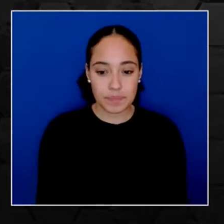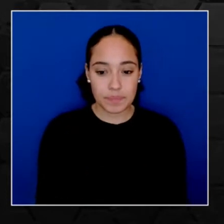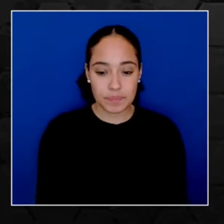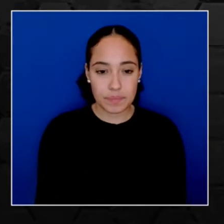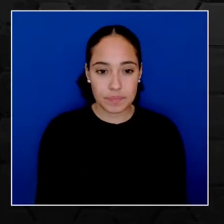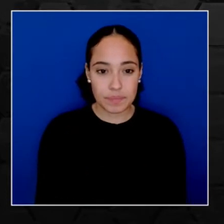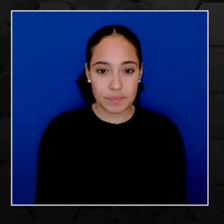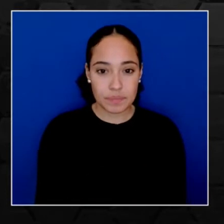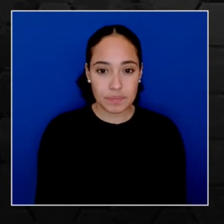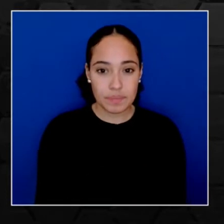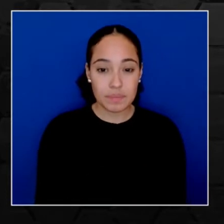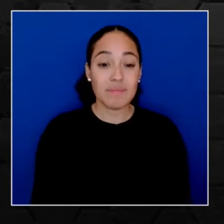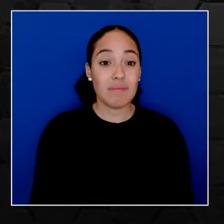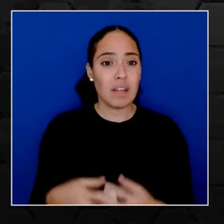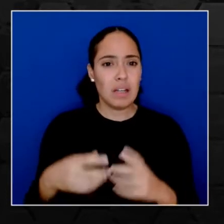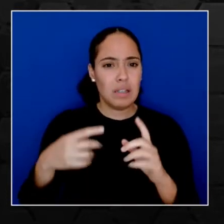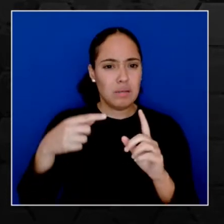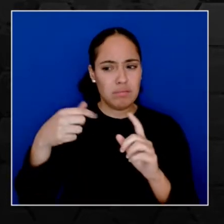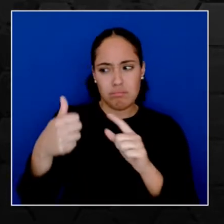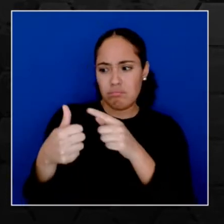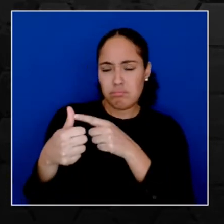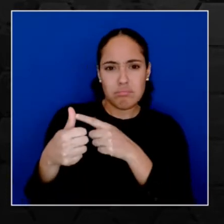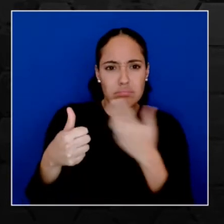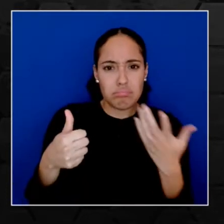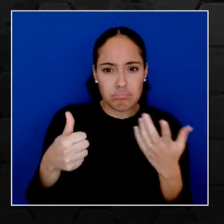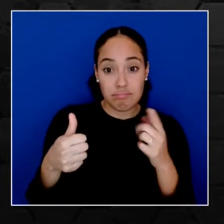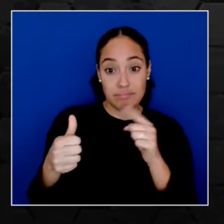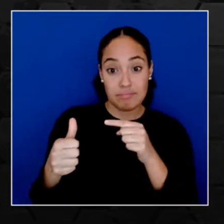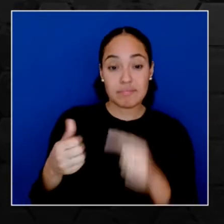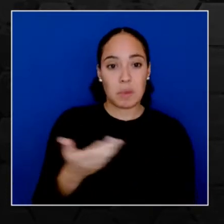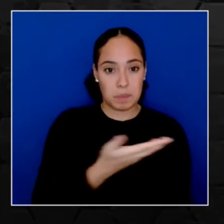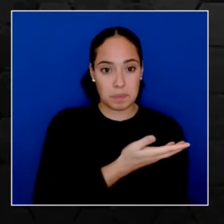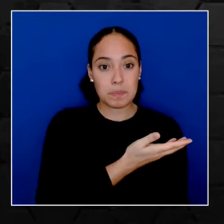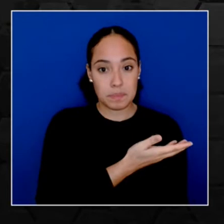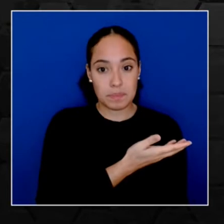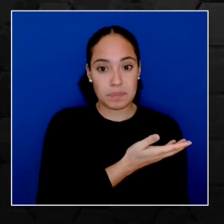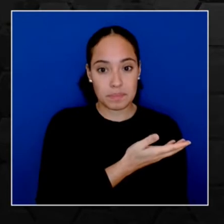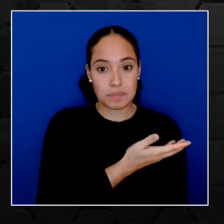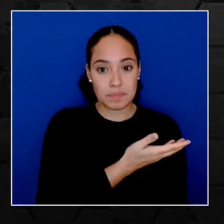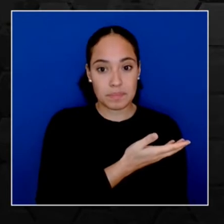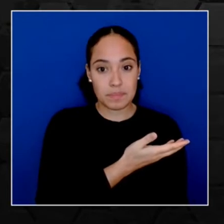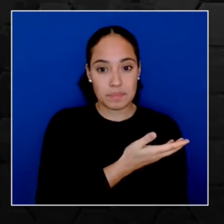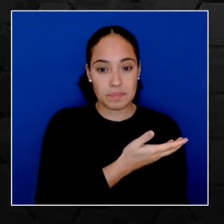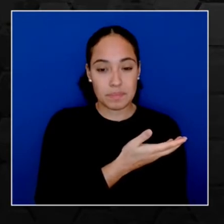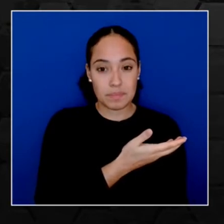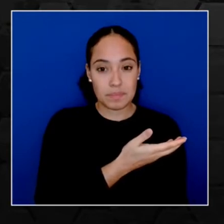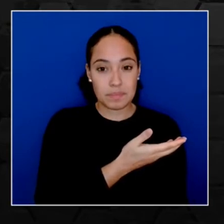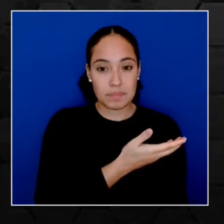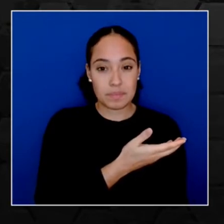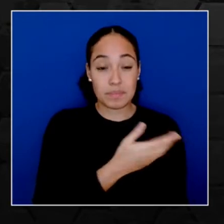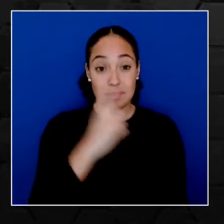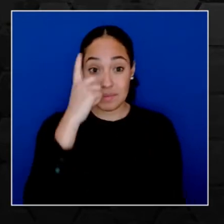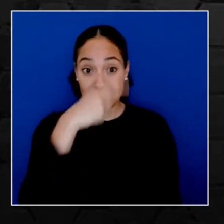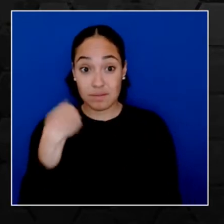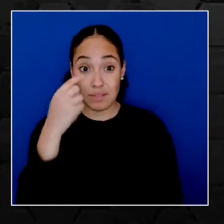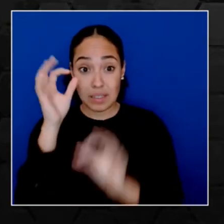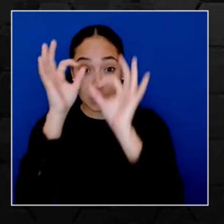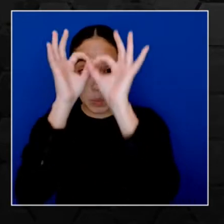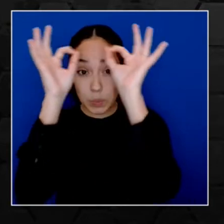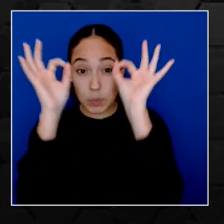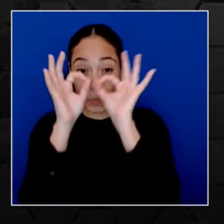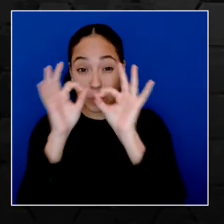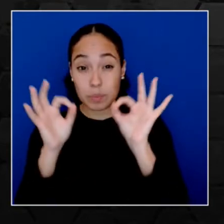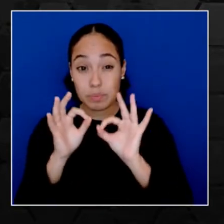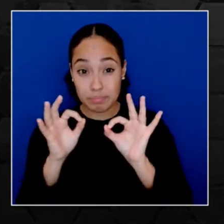breaching. This is a digital image of a fingerprint with data points similar to the face, but this time instead of calculating your depth,